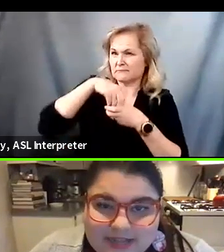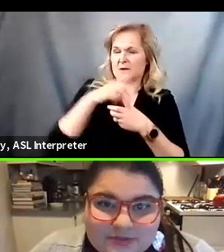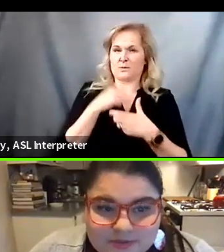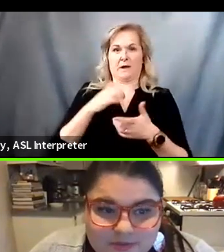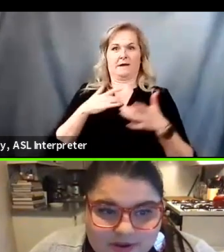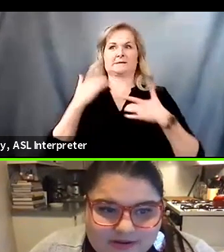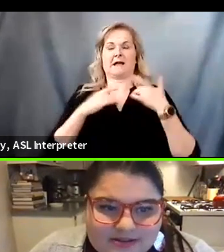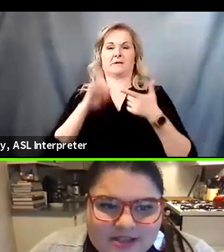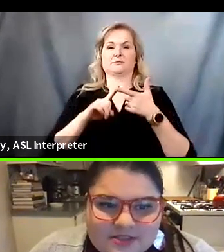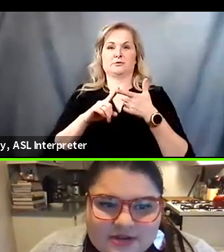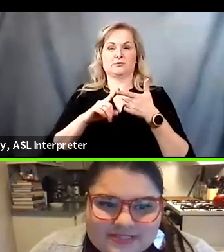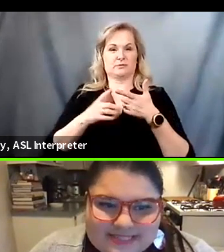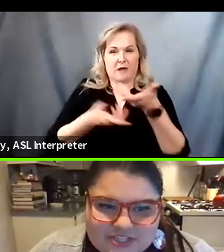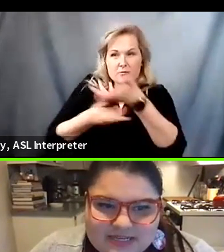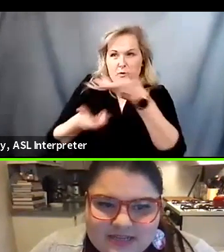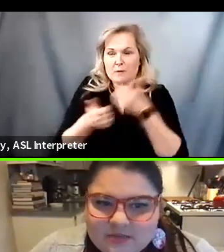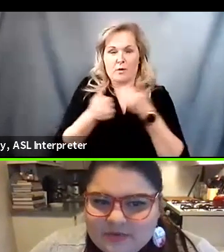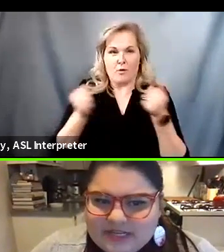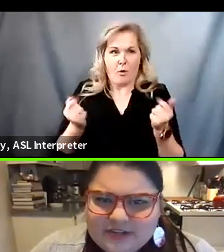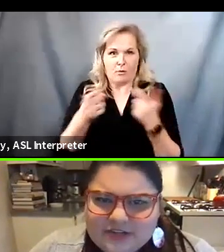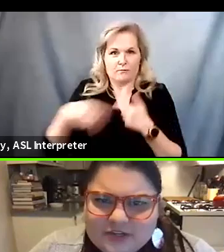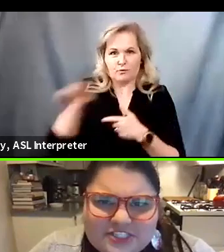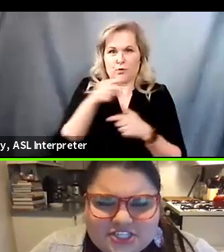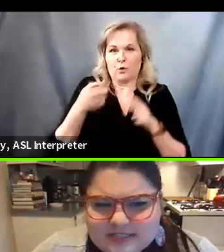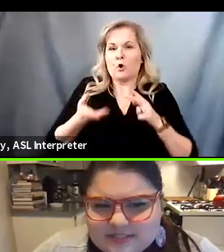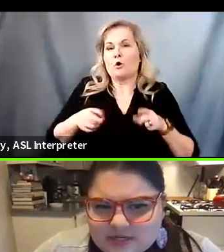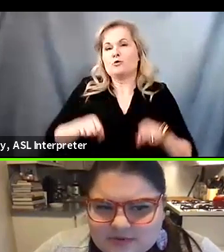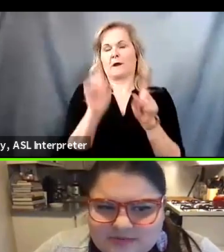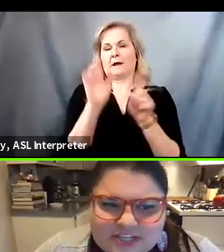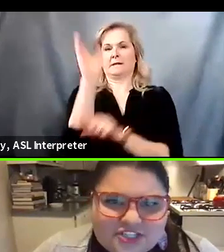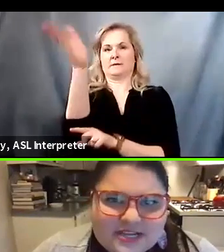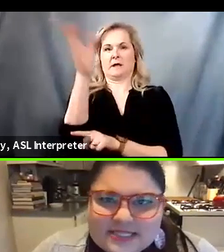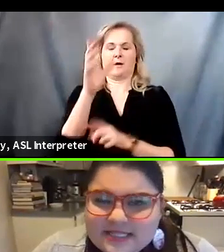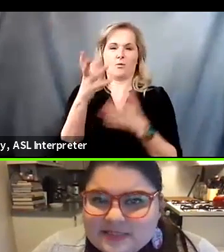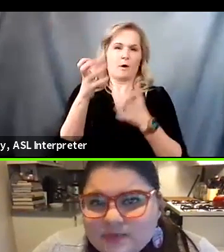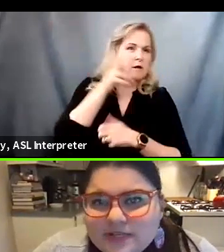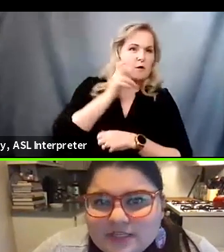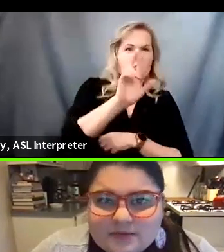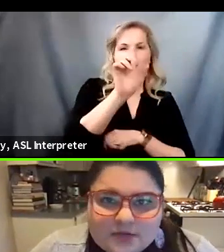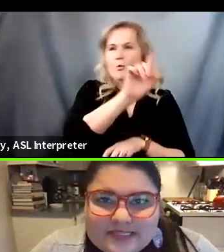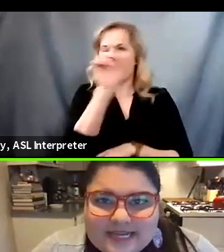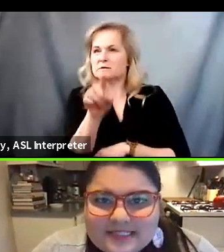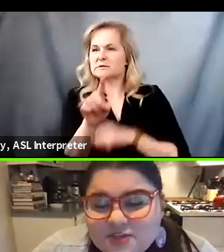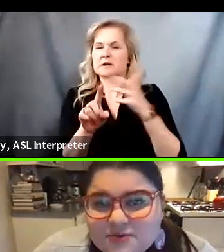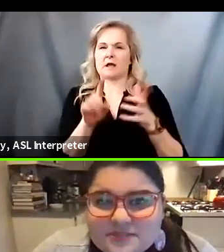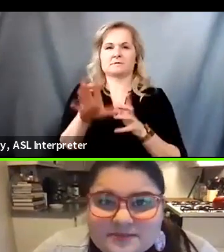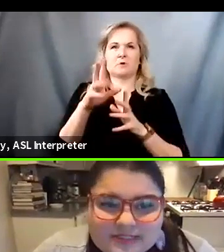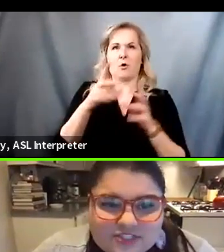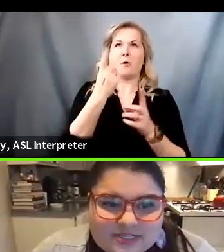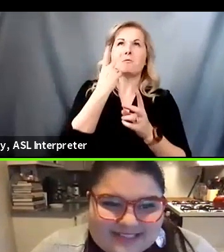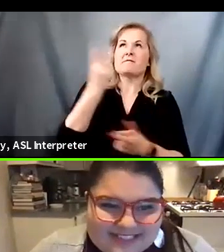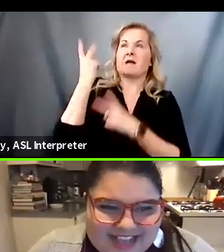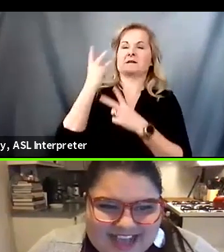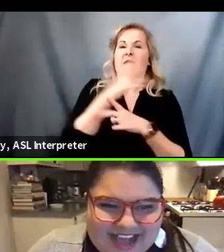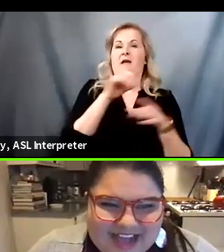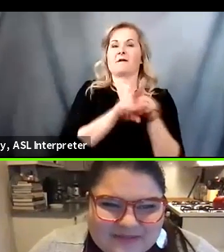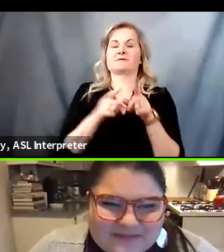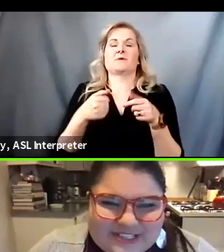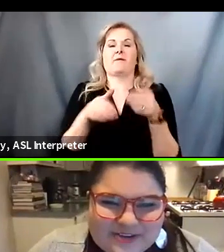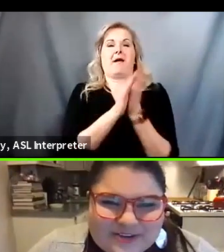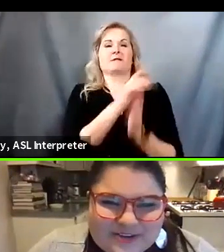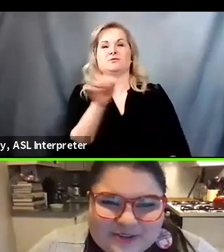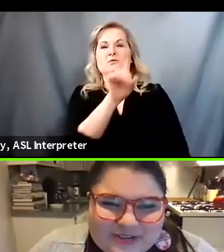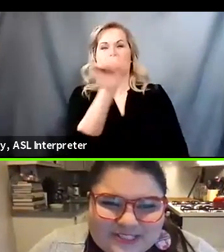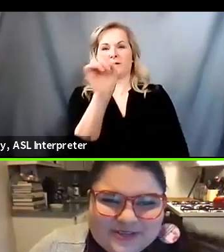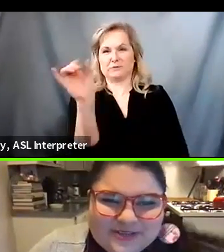to interact with you all throughout this session. We want to hear your questions, your reflections, and spoiler, we're going to ask you some questions.